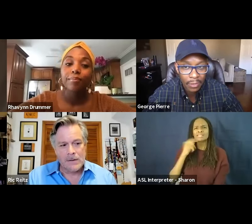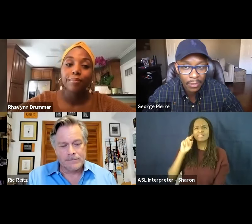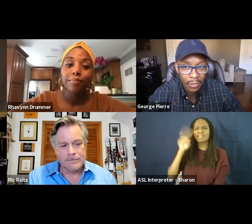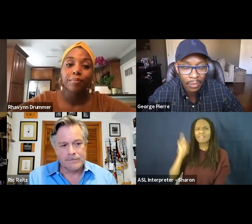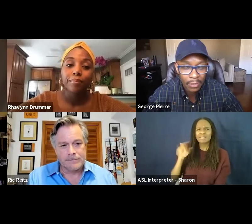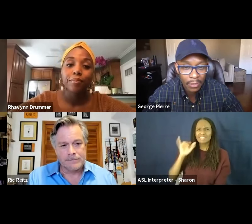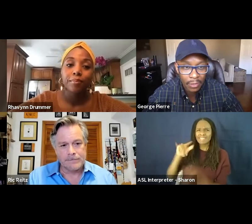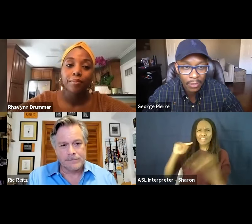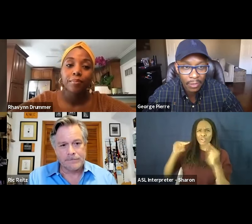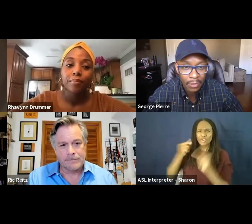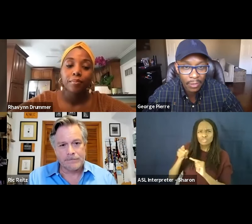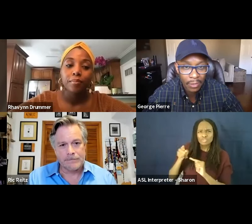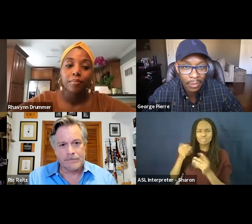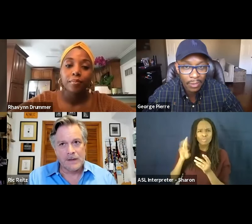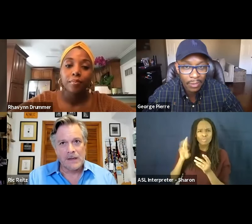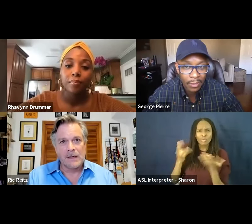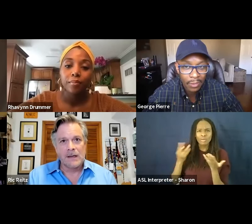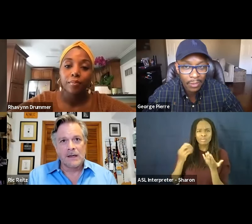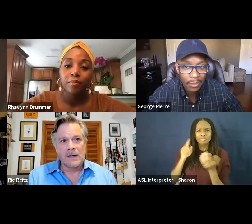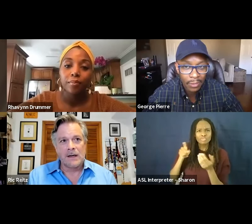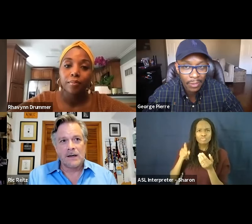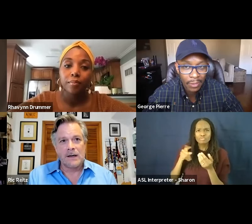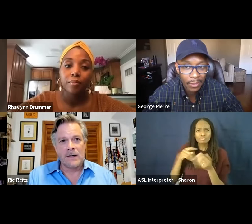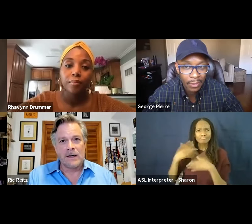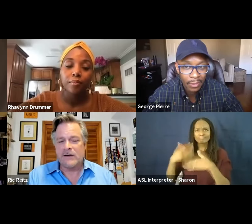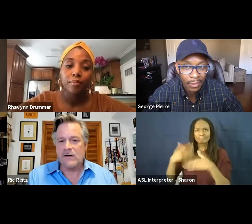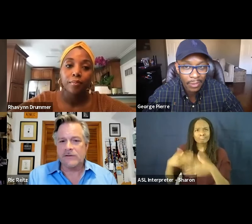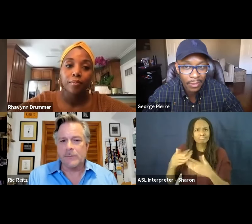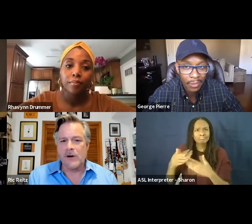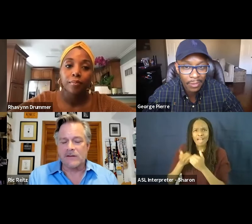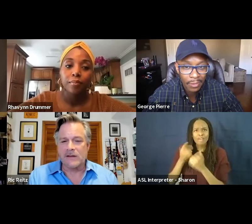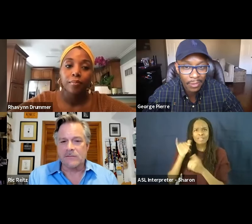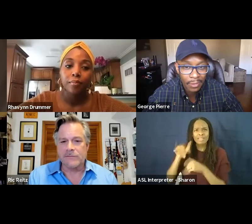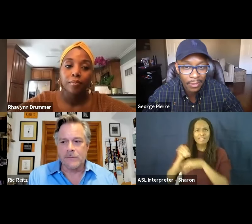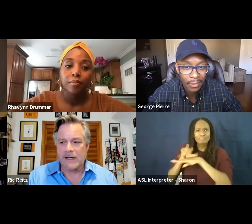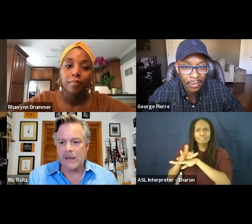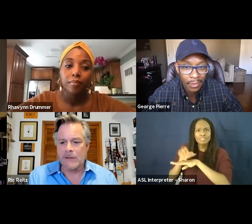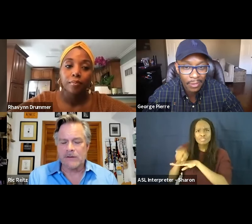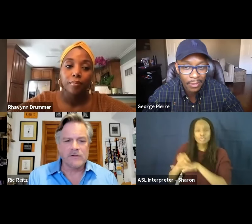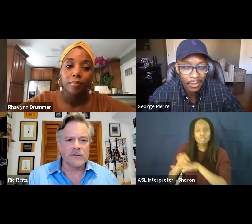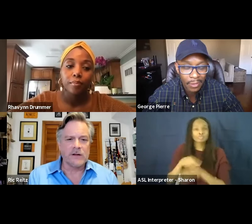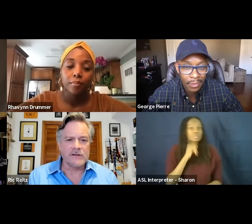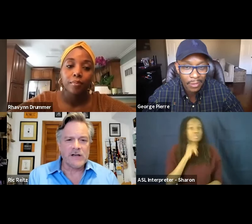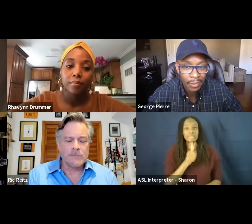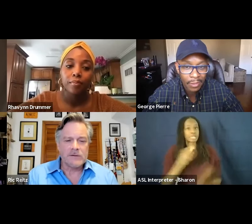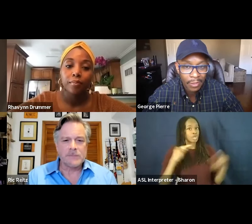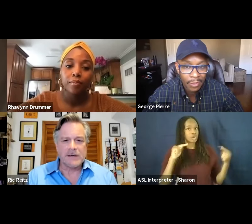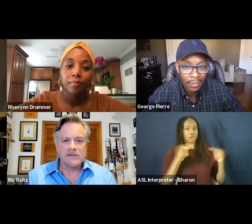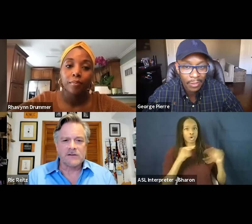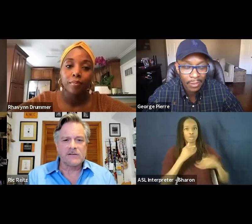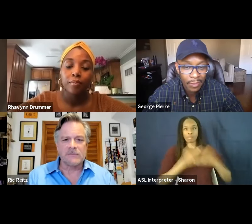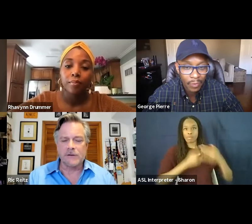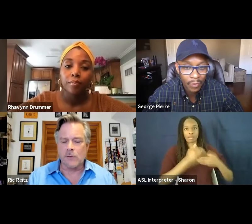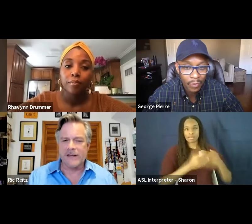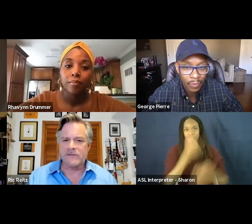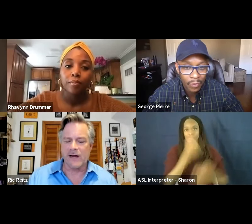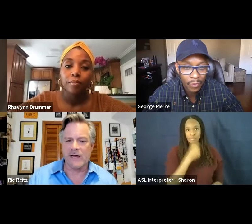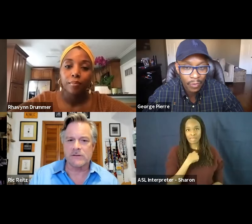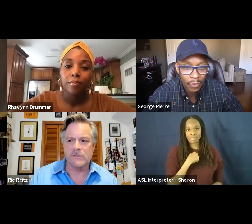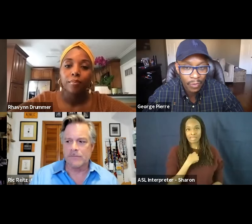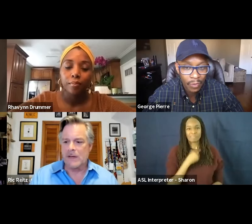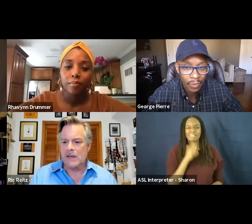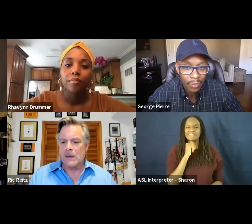were you able to rock and roll like you normally would? It didn't hurt the process for me. I mean, there's an adjustment just because it doesn't feel quite